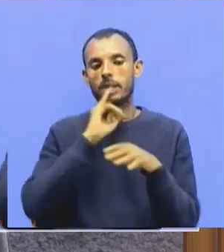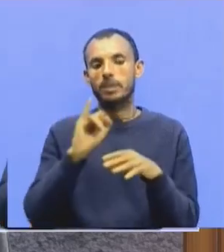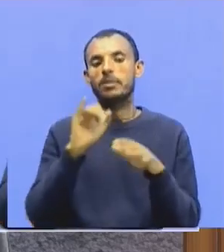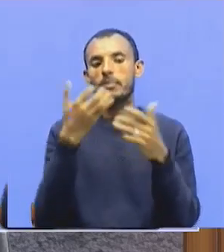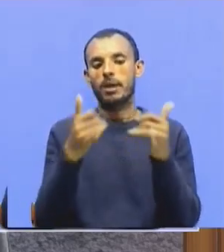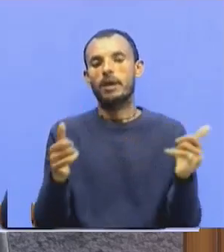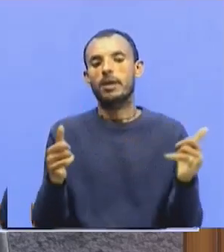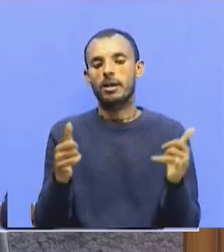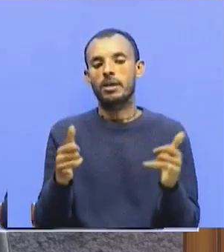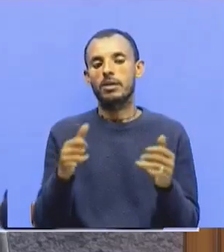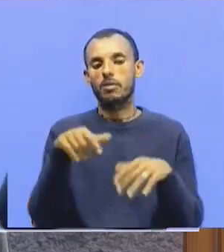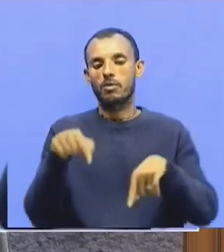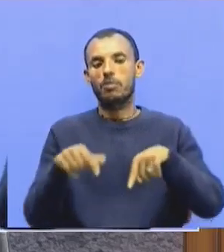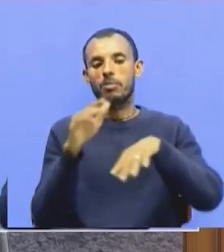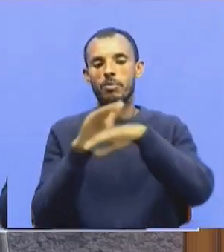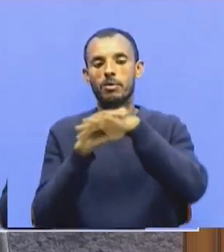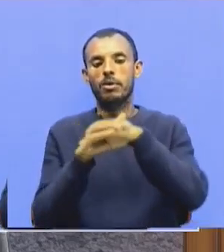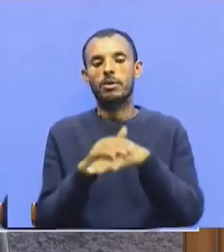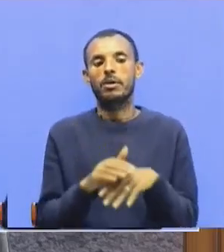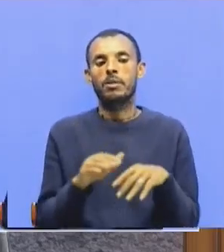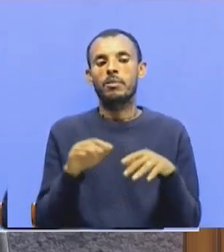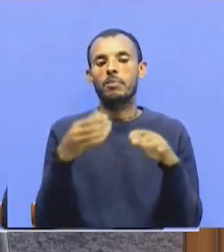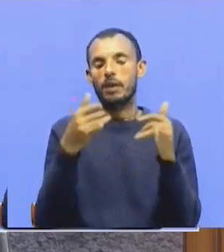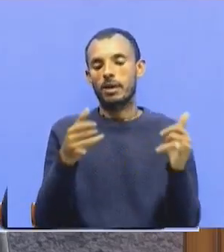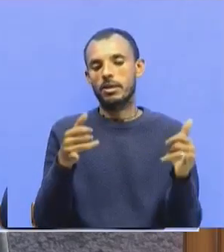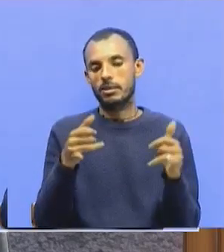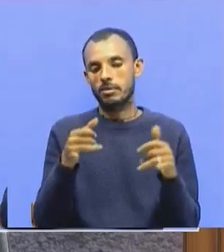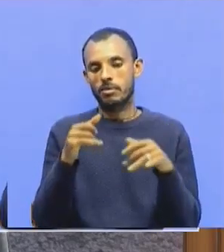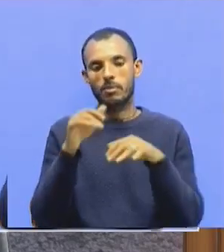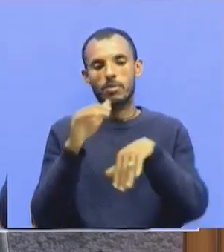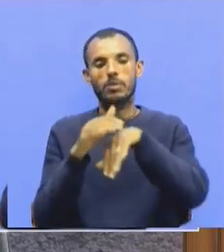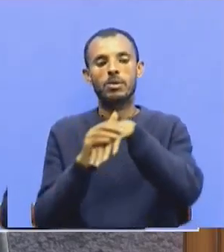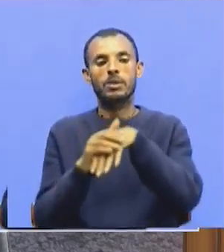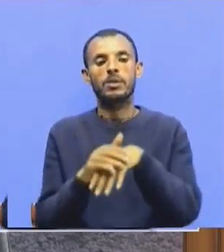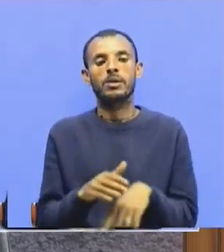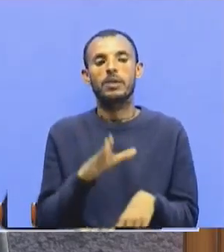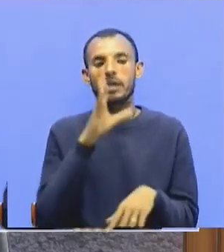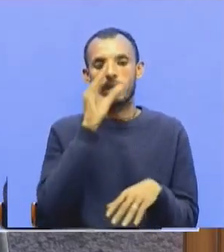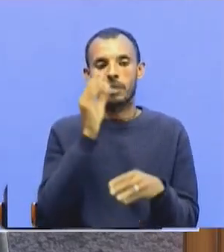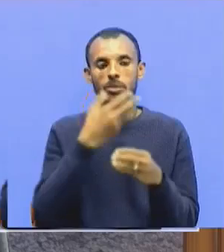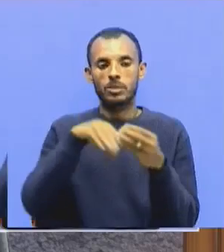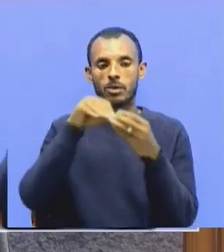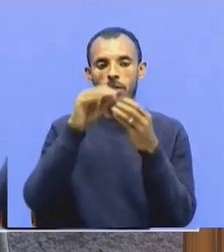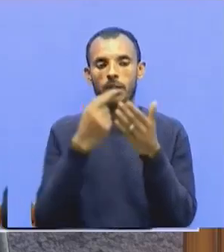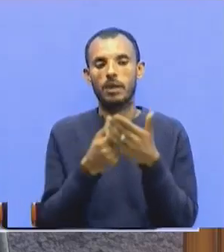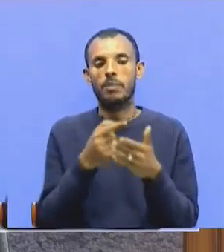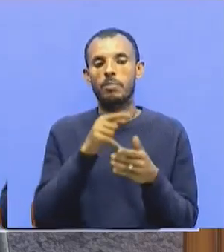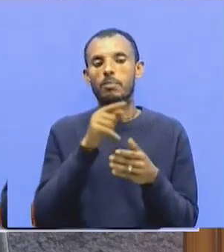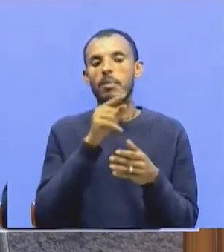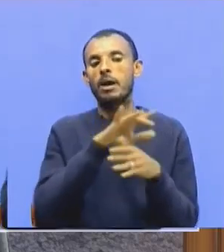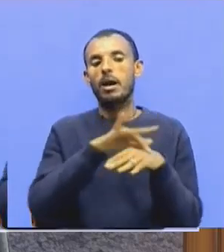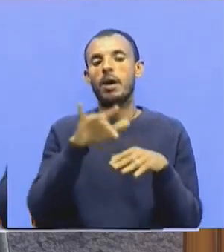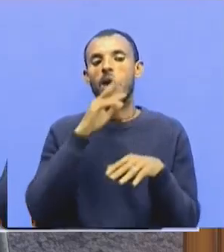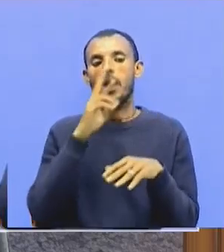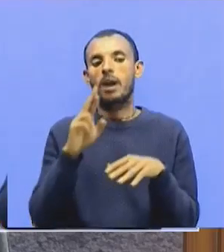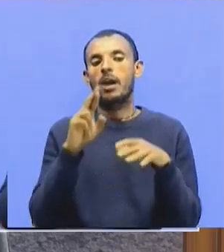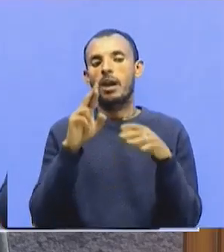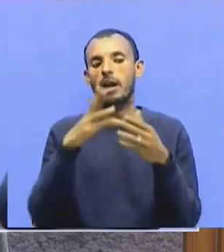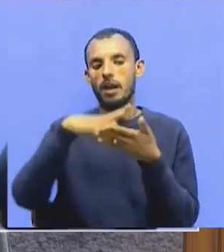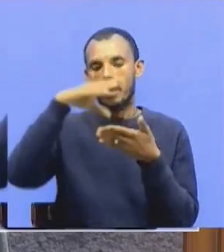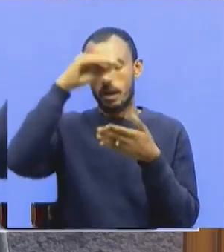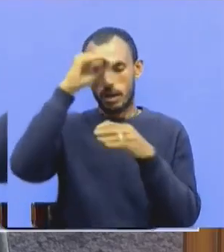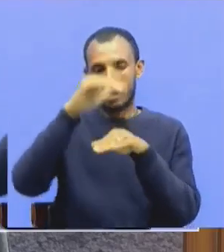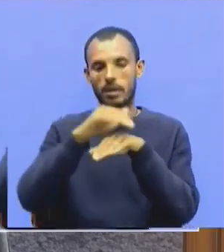playing soccer. Blank is playing soccer. And also here, blank are learning